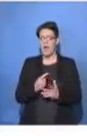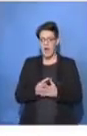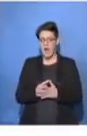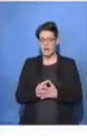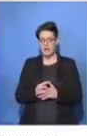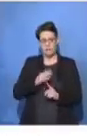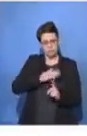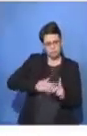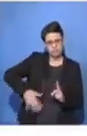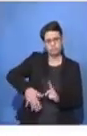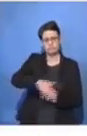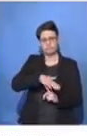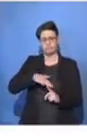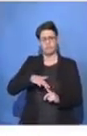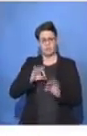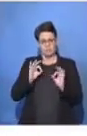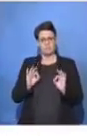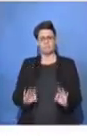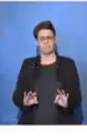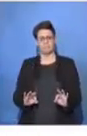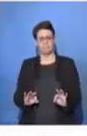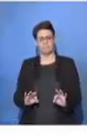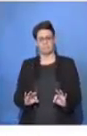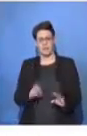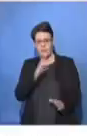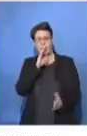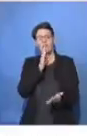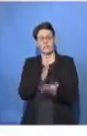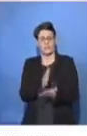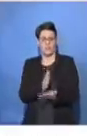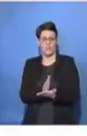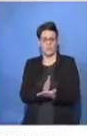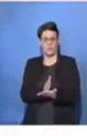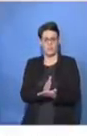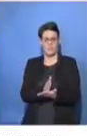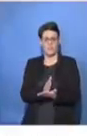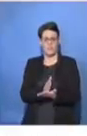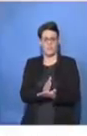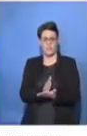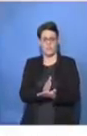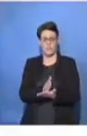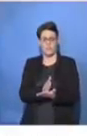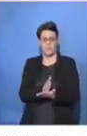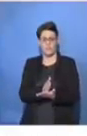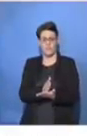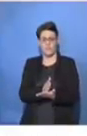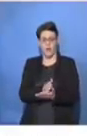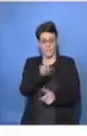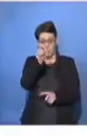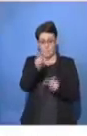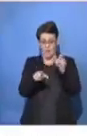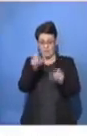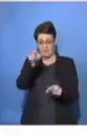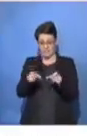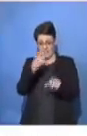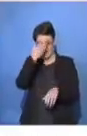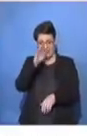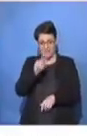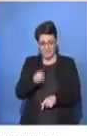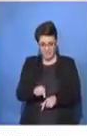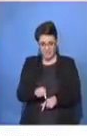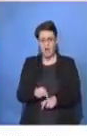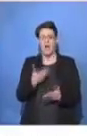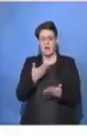conducive environment that ensured that the citizens